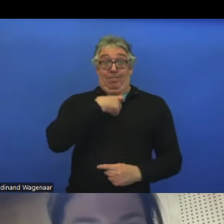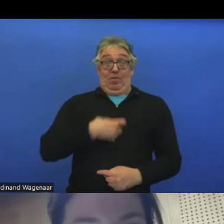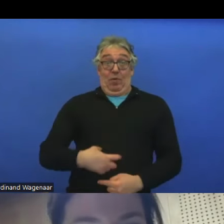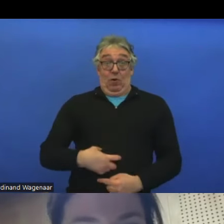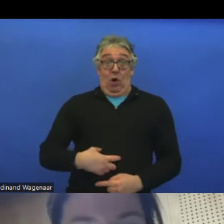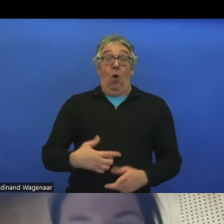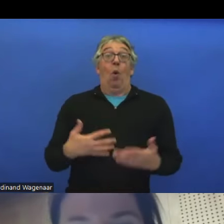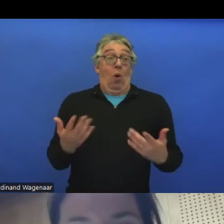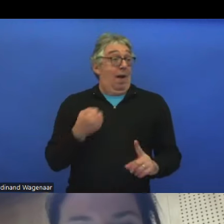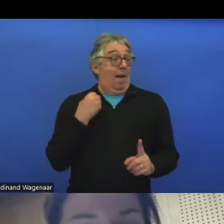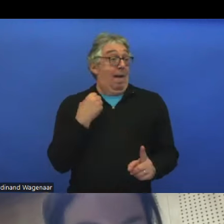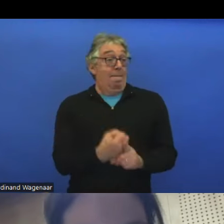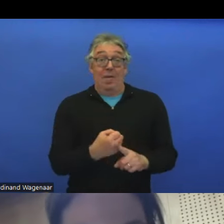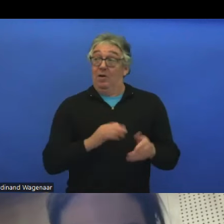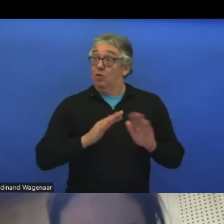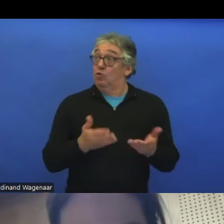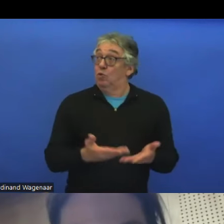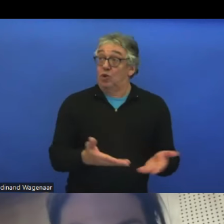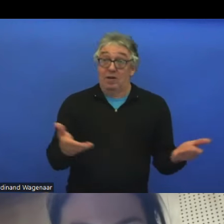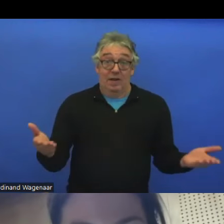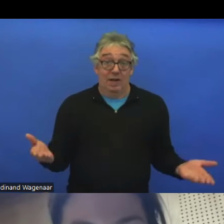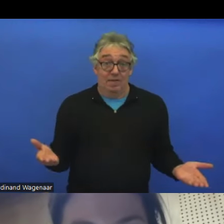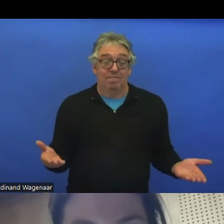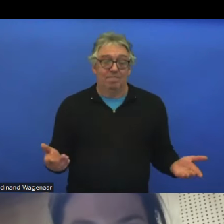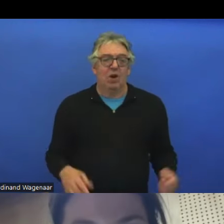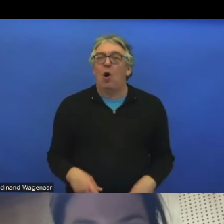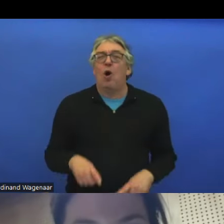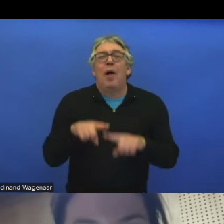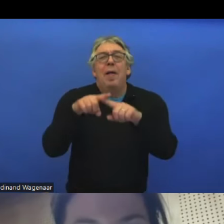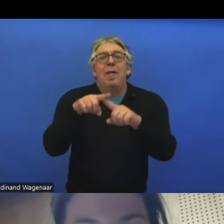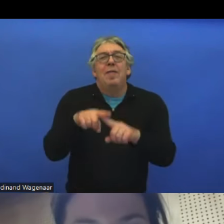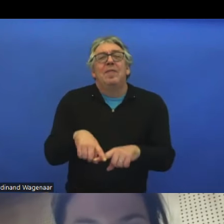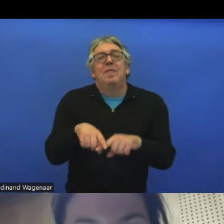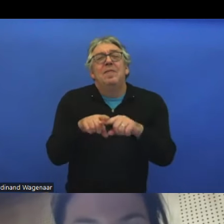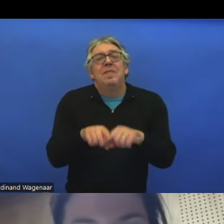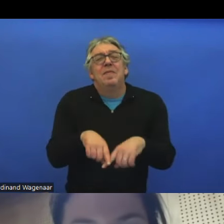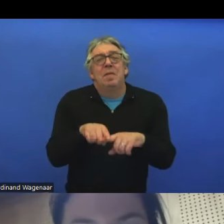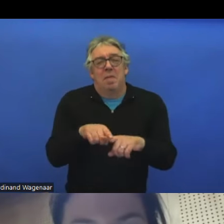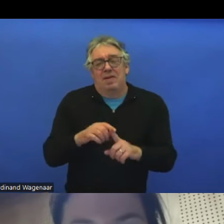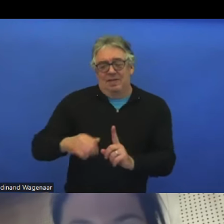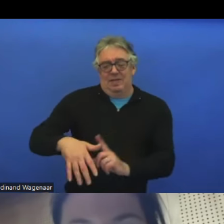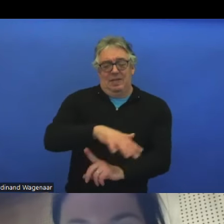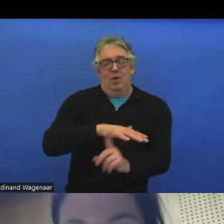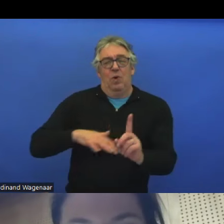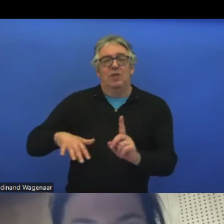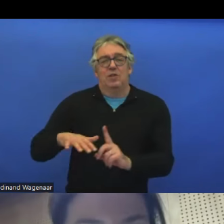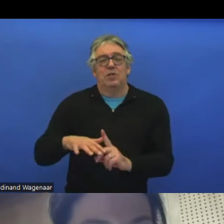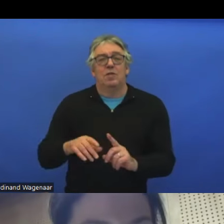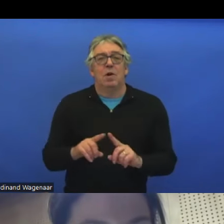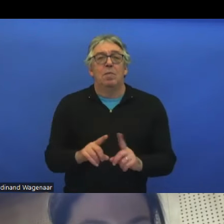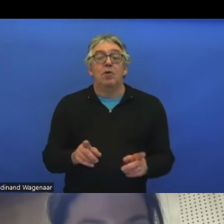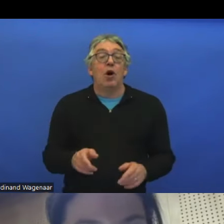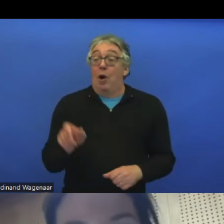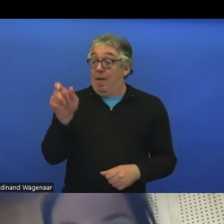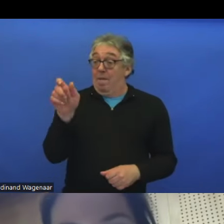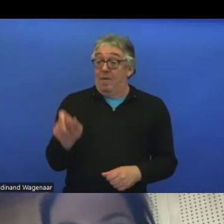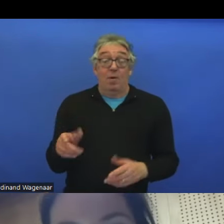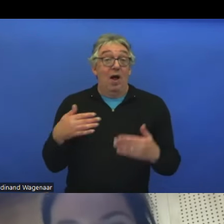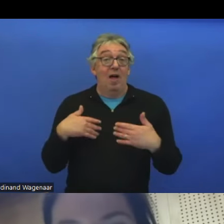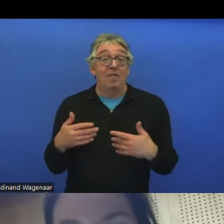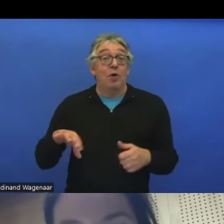large. So it depends on the context, but generally persons who are stateless may